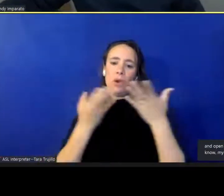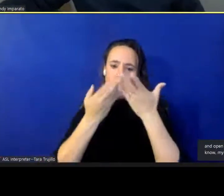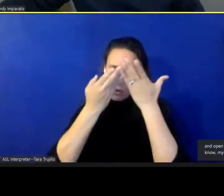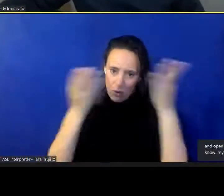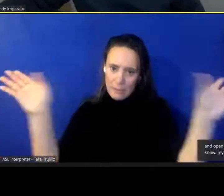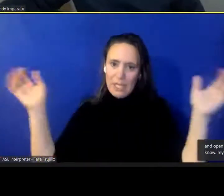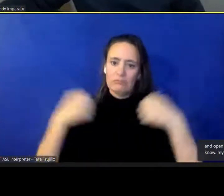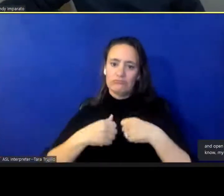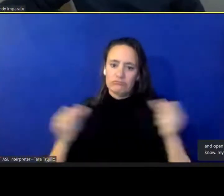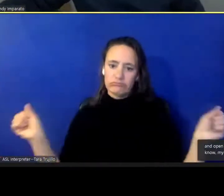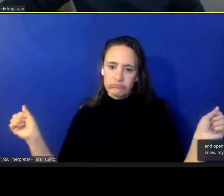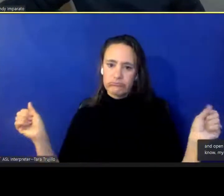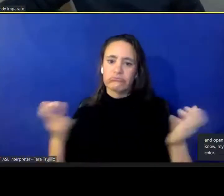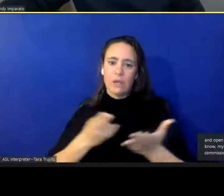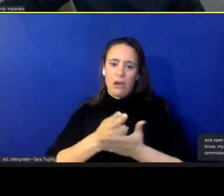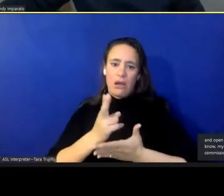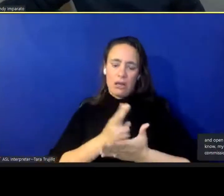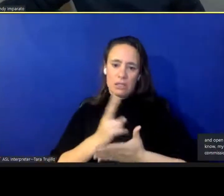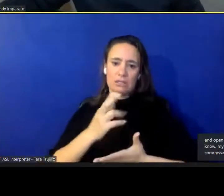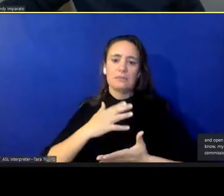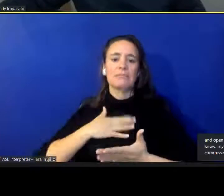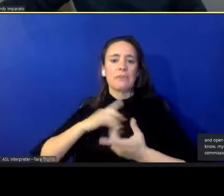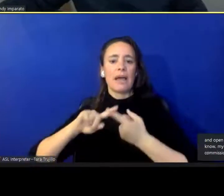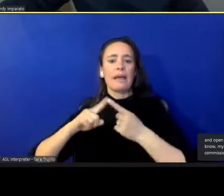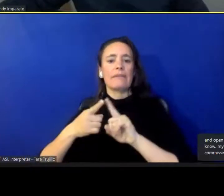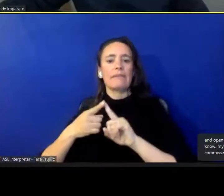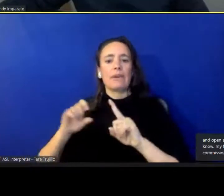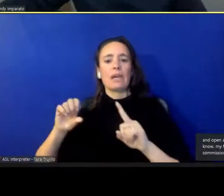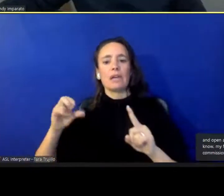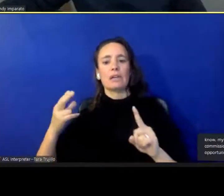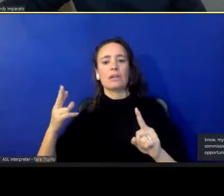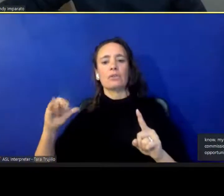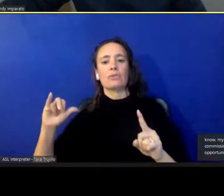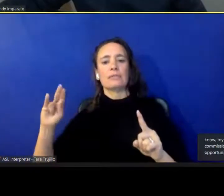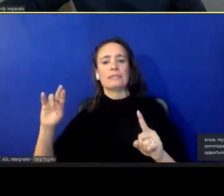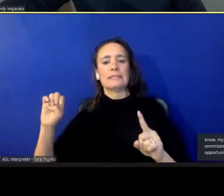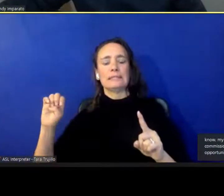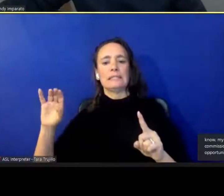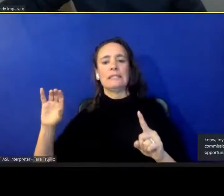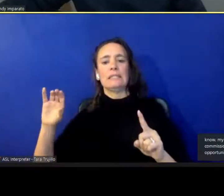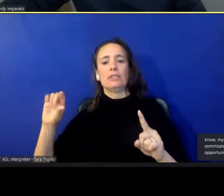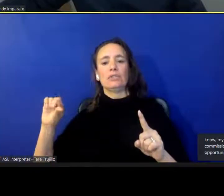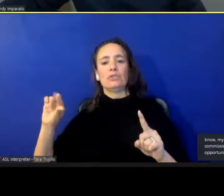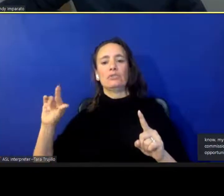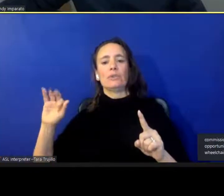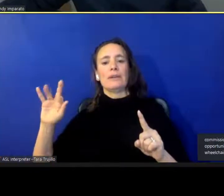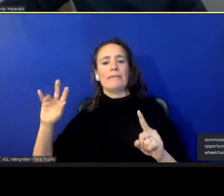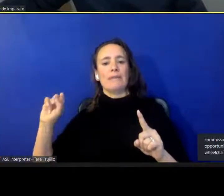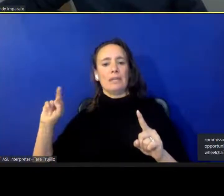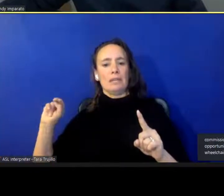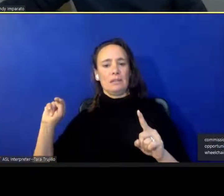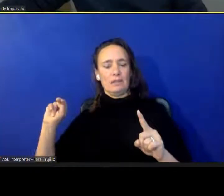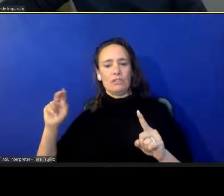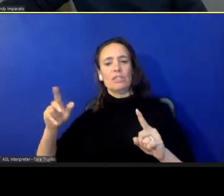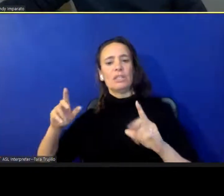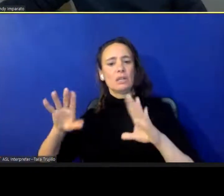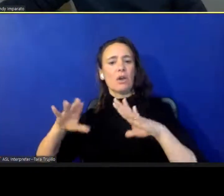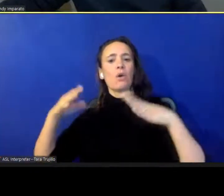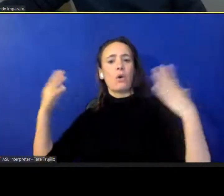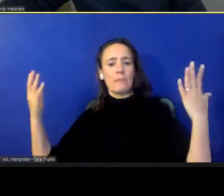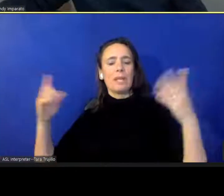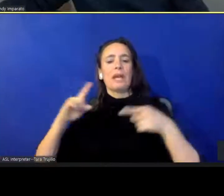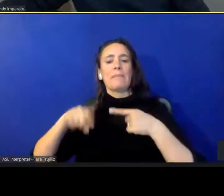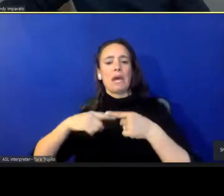Griffin, who was a commissioner at the U.S. Equal Employment Opportunity Commission and uses a wheelchair, she used to, when she